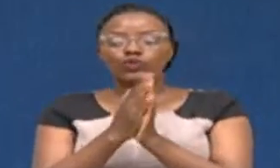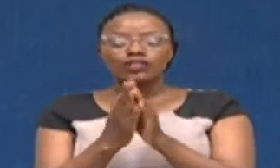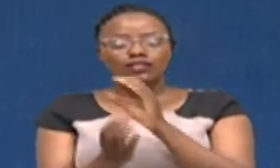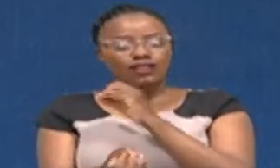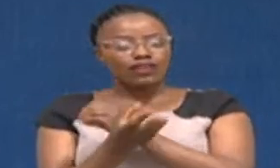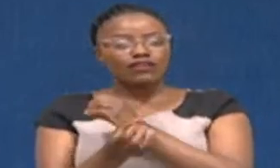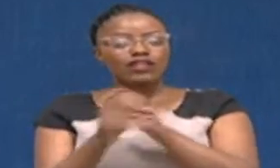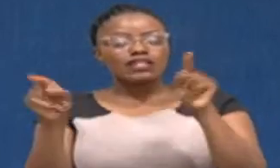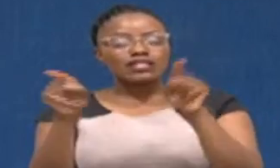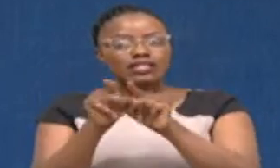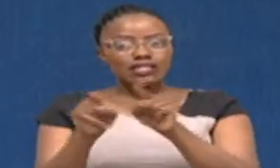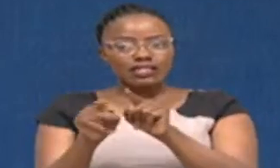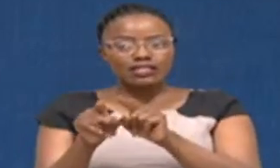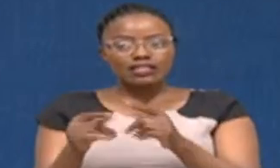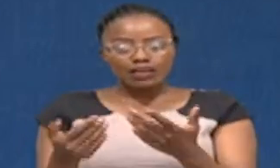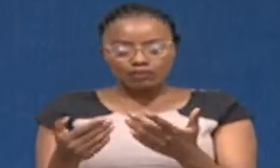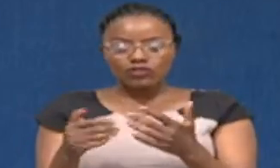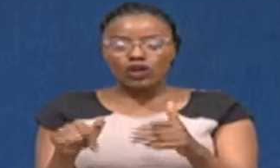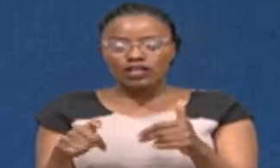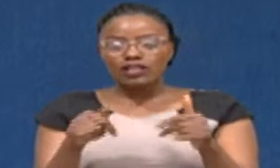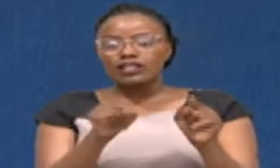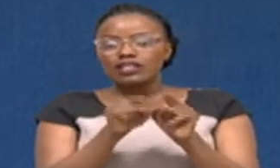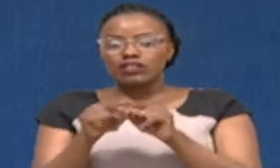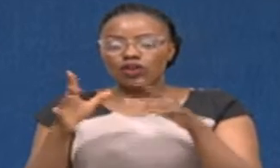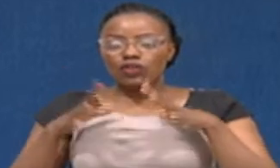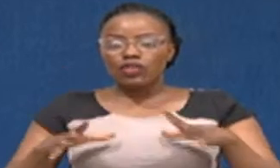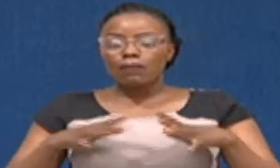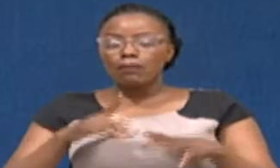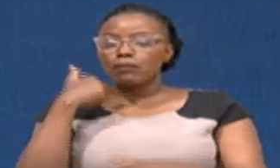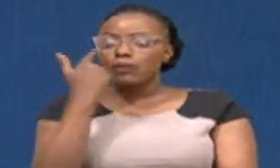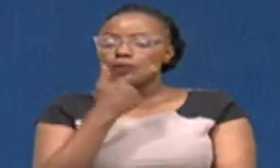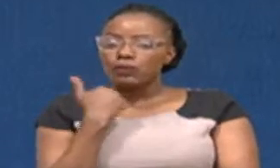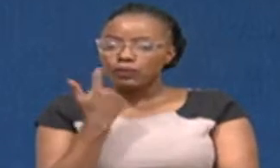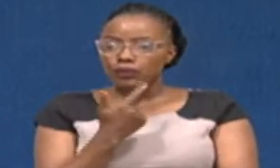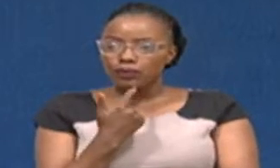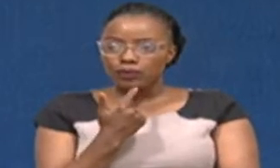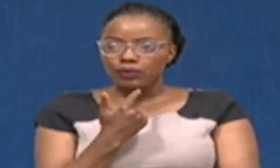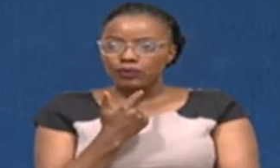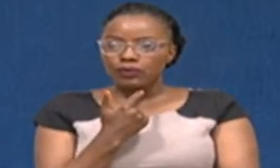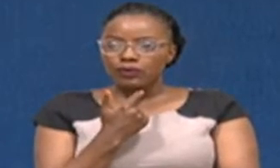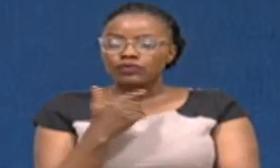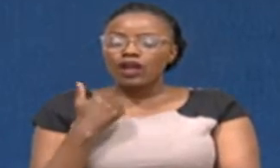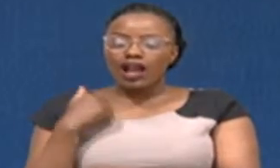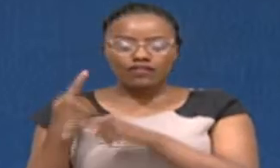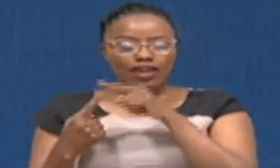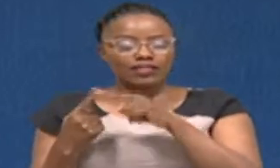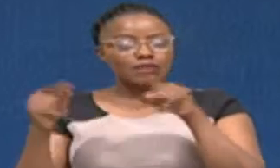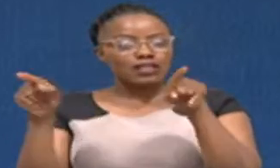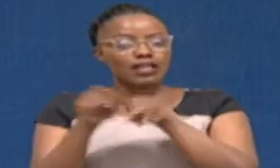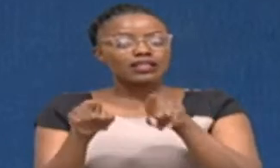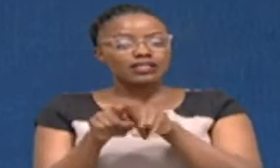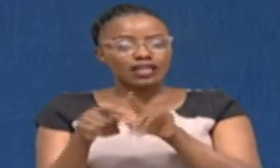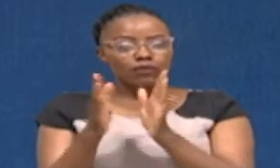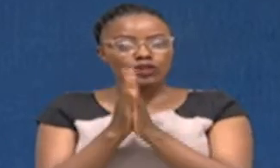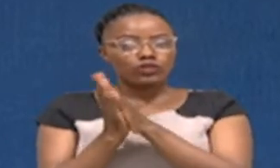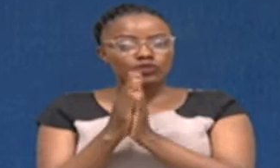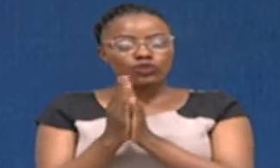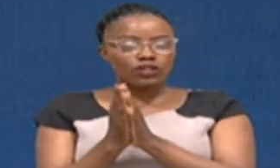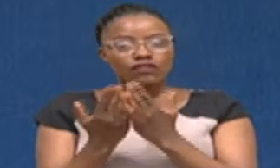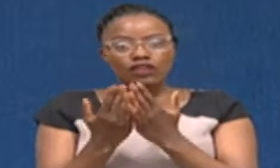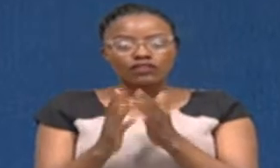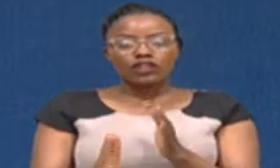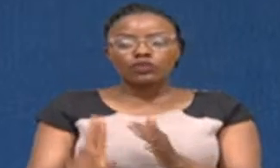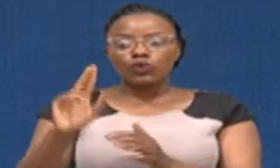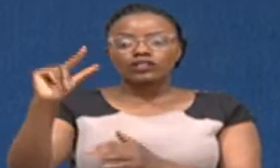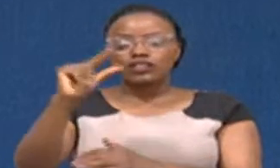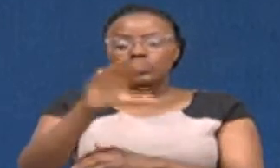story she's narrating is similar to herself and even to the people that we we went through the same experience here in the county of